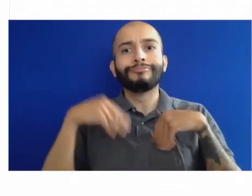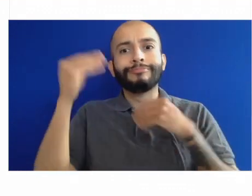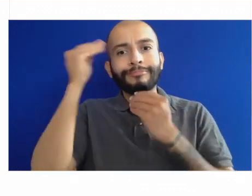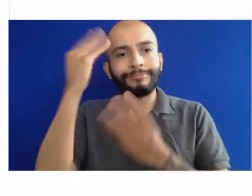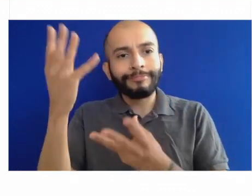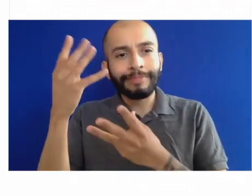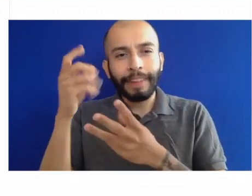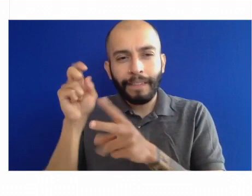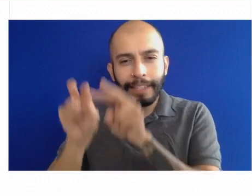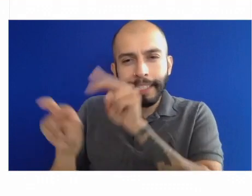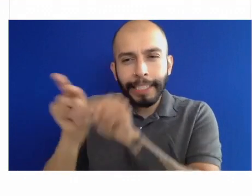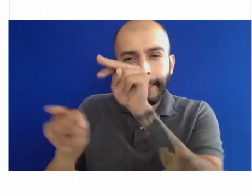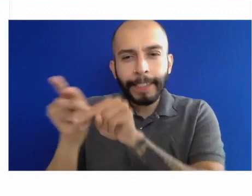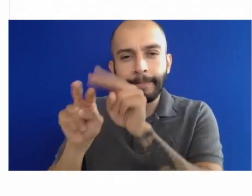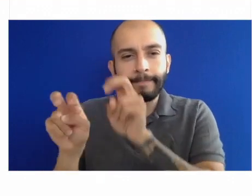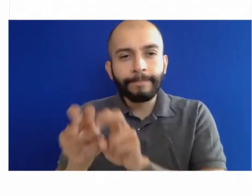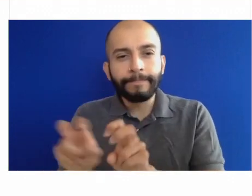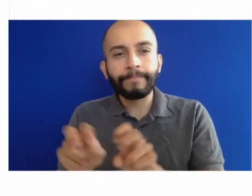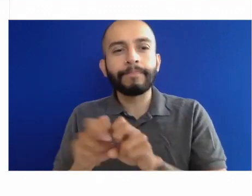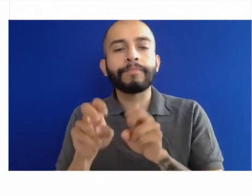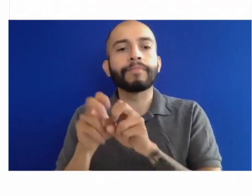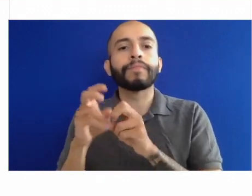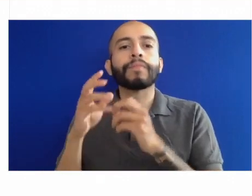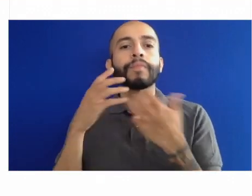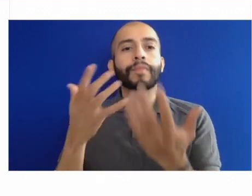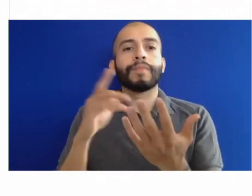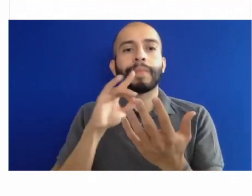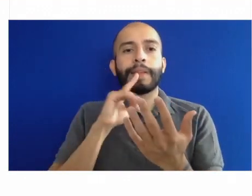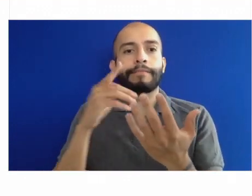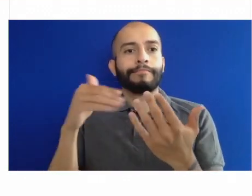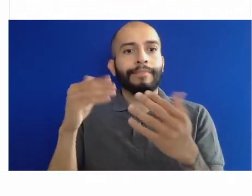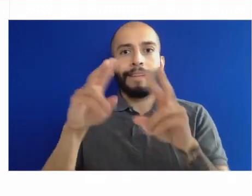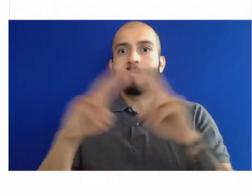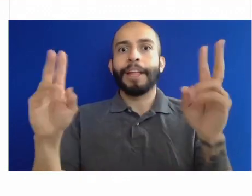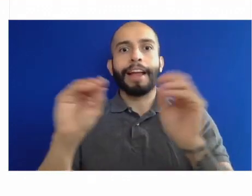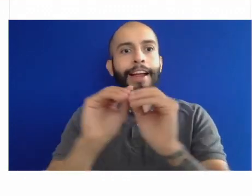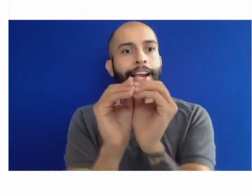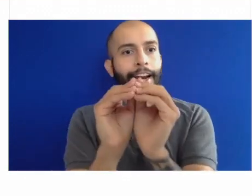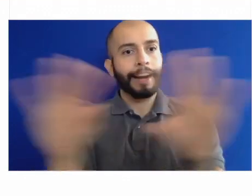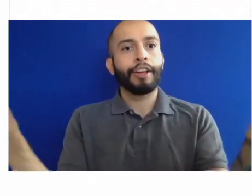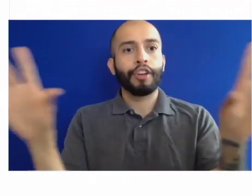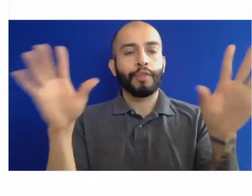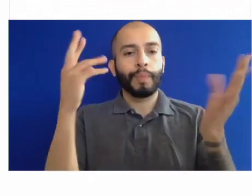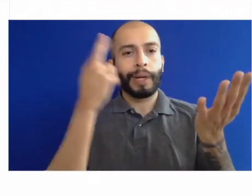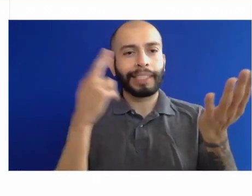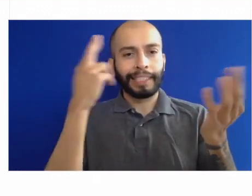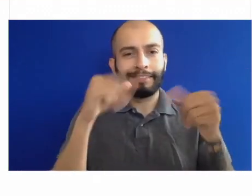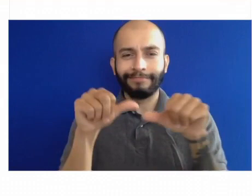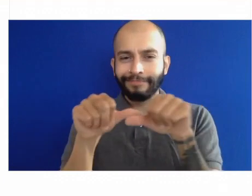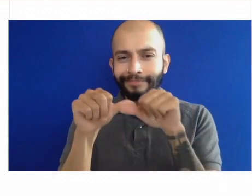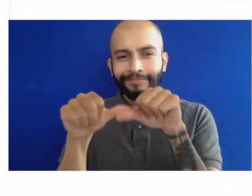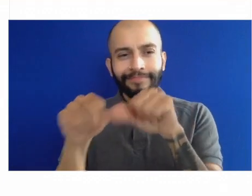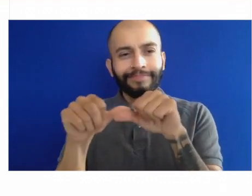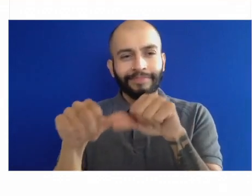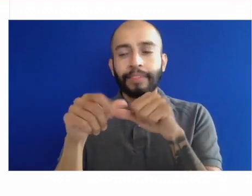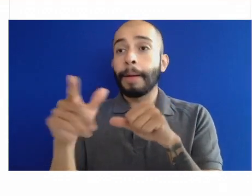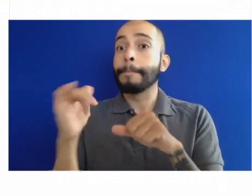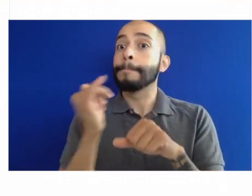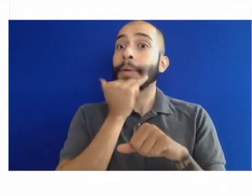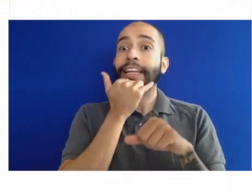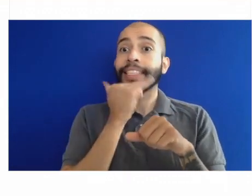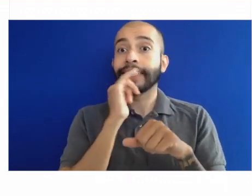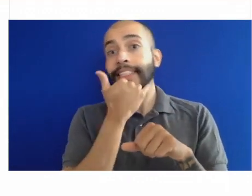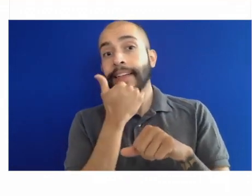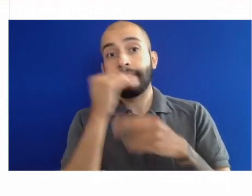sort of pressing reason to continue to combat misinformation and reduce misinformation susceptibility, right? Not just tackling the actual sharing